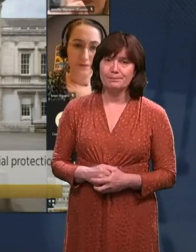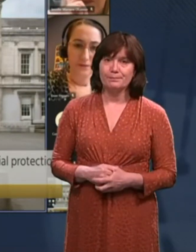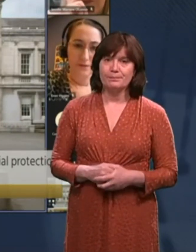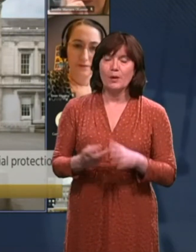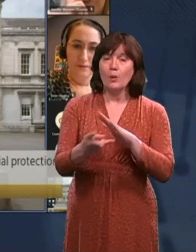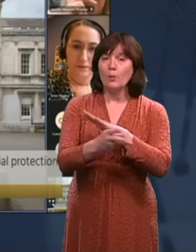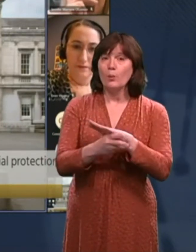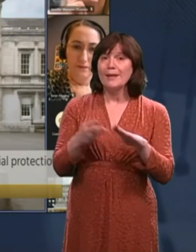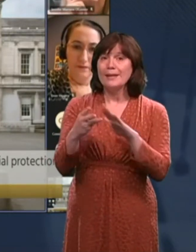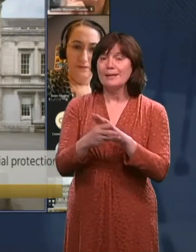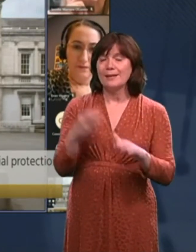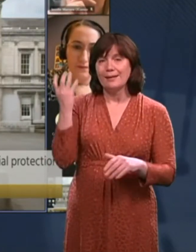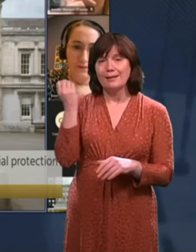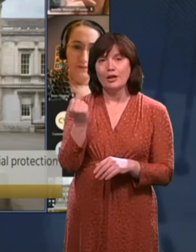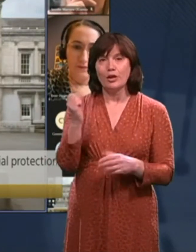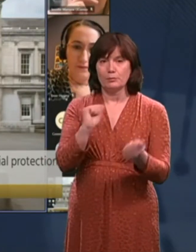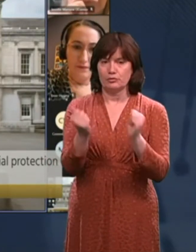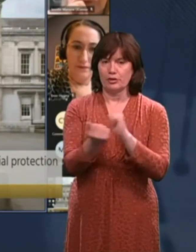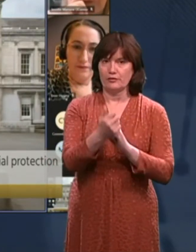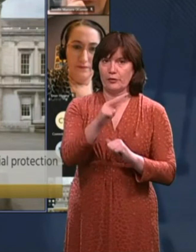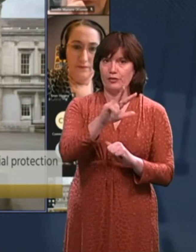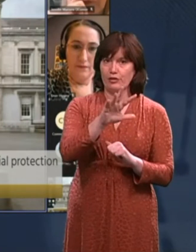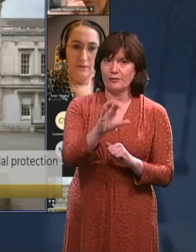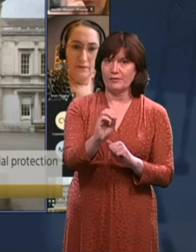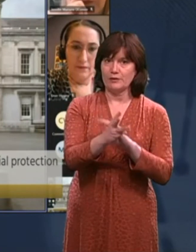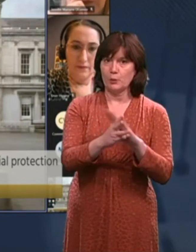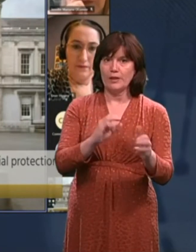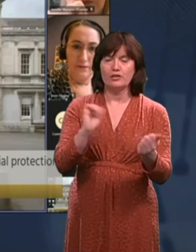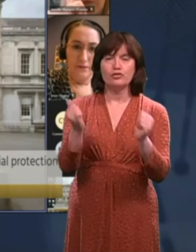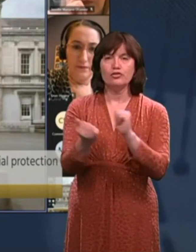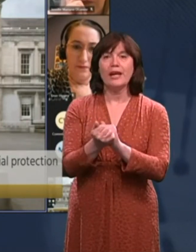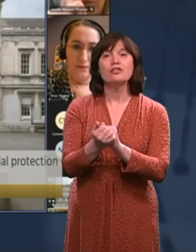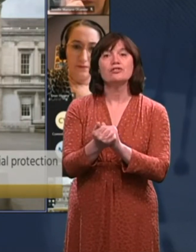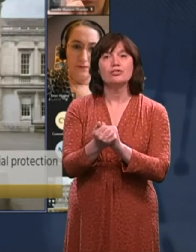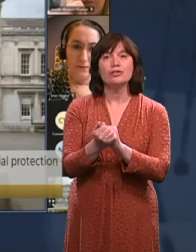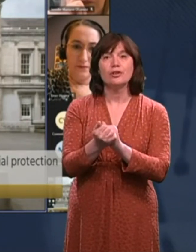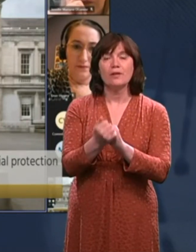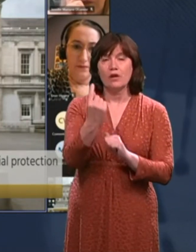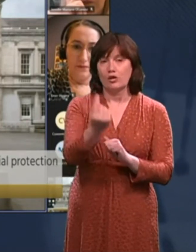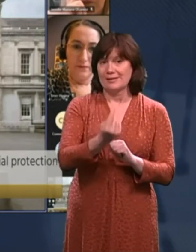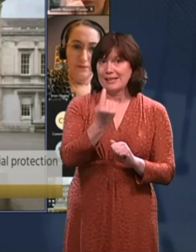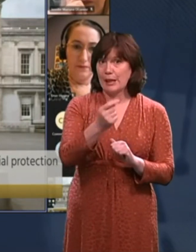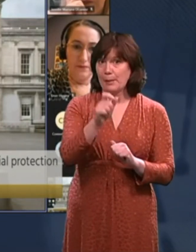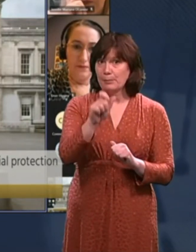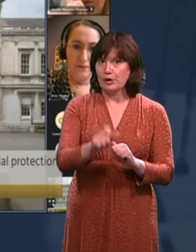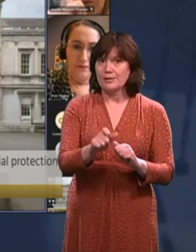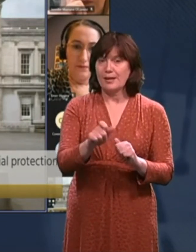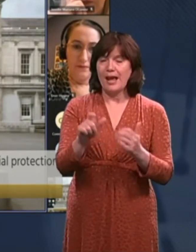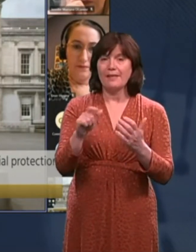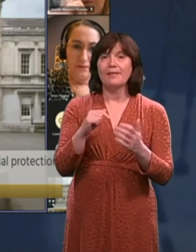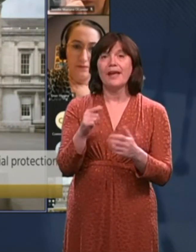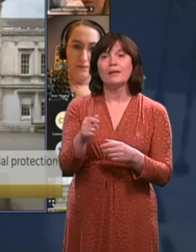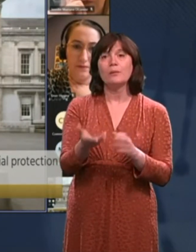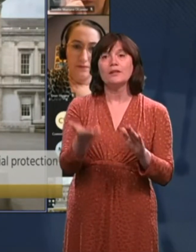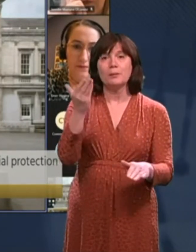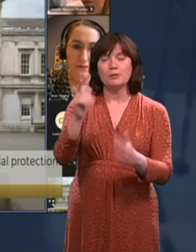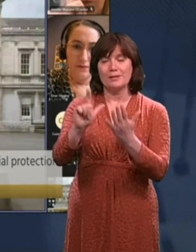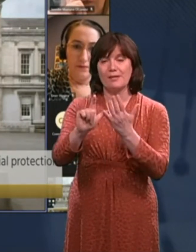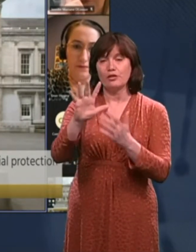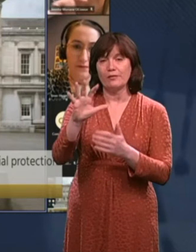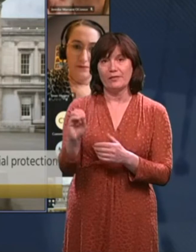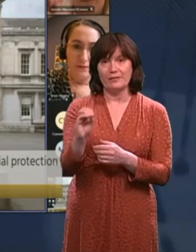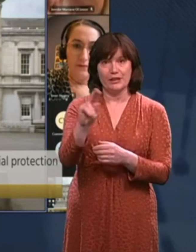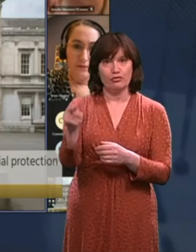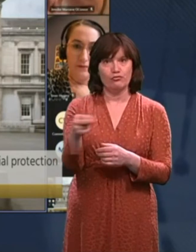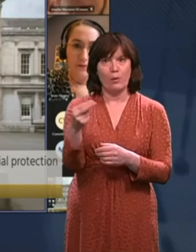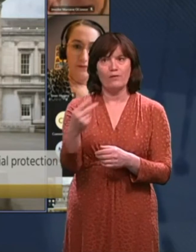The weekly income went from $350 per week up to $350 per week for a single person and $750 per week for a couple,